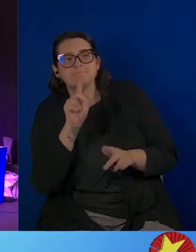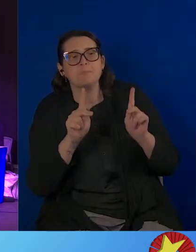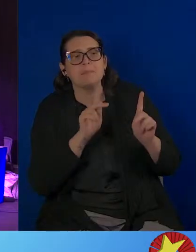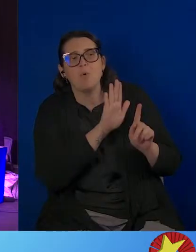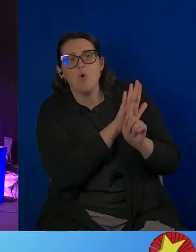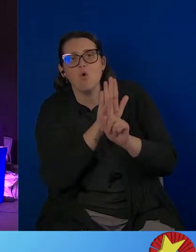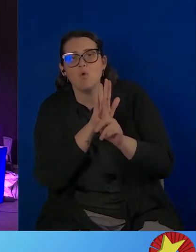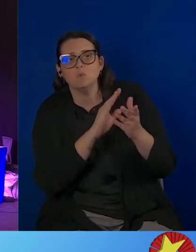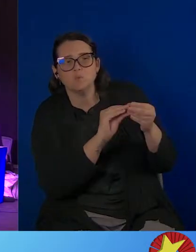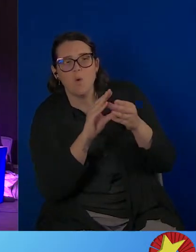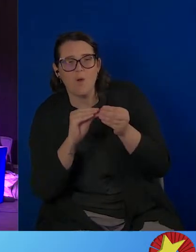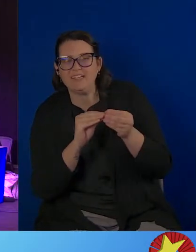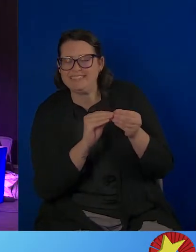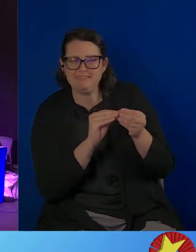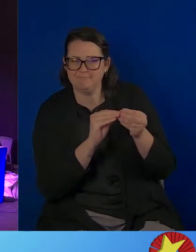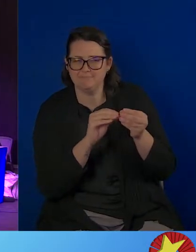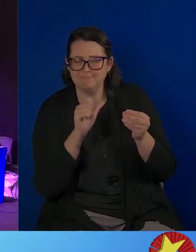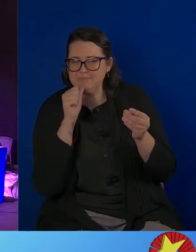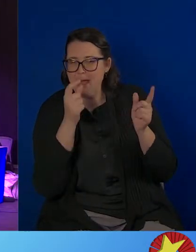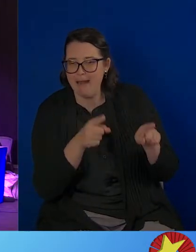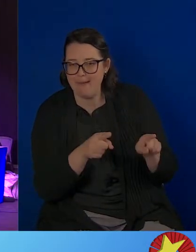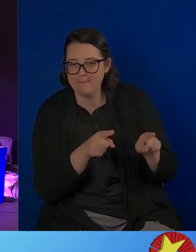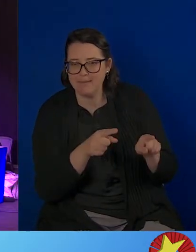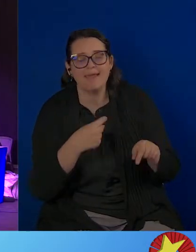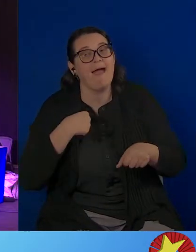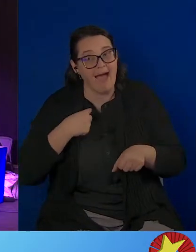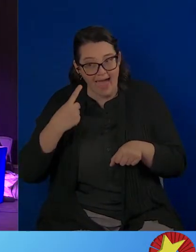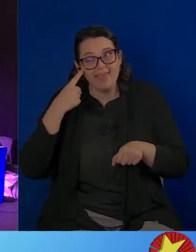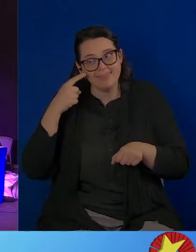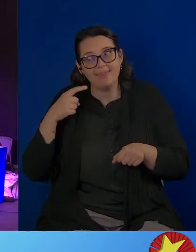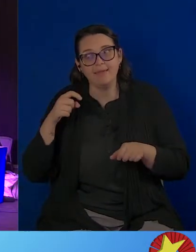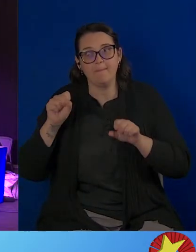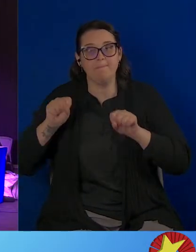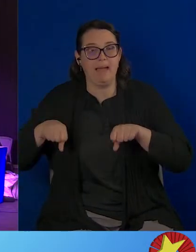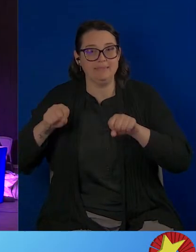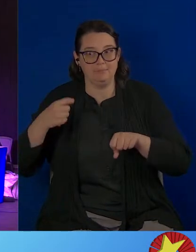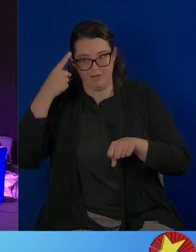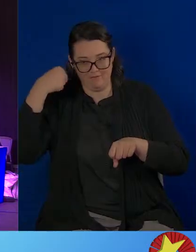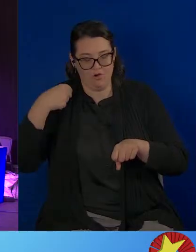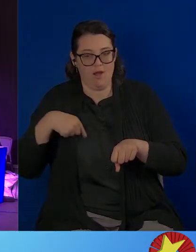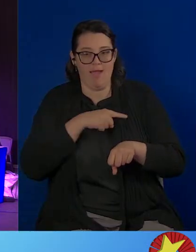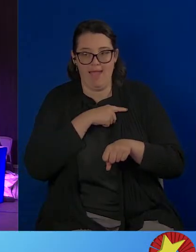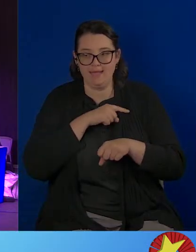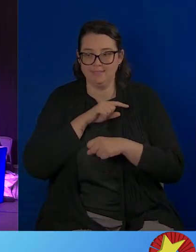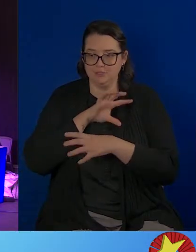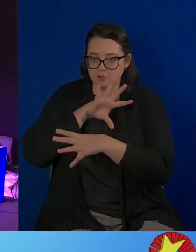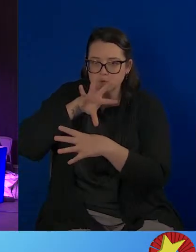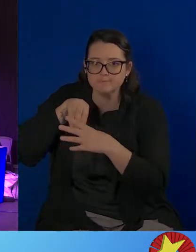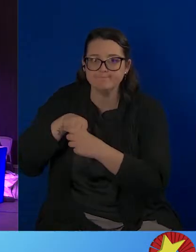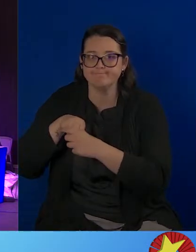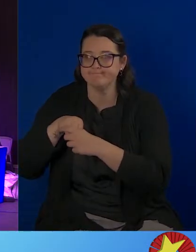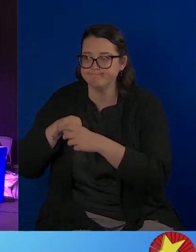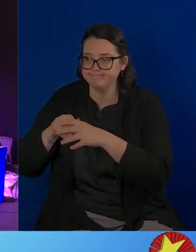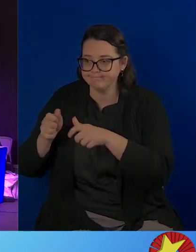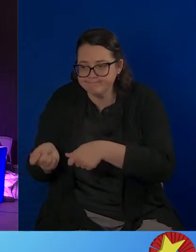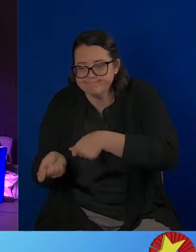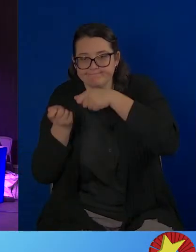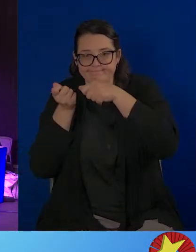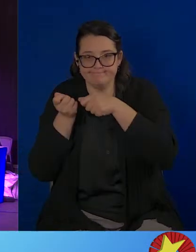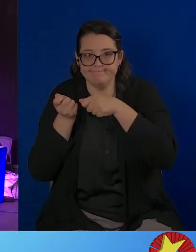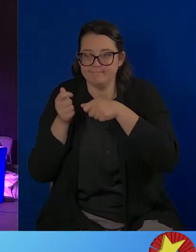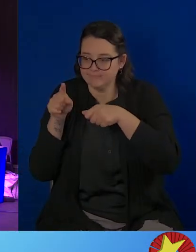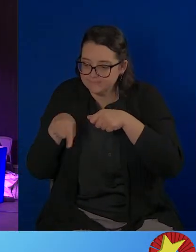I think there's a role for us to expand how we look at those services being provided so that through either regional